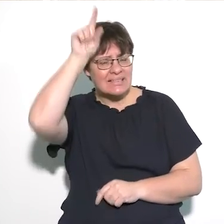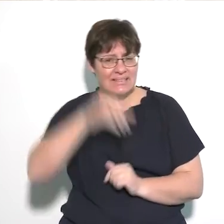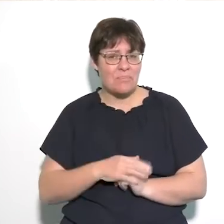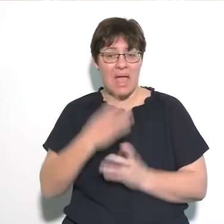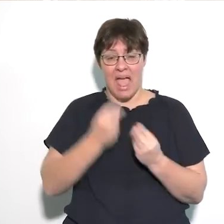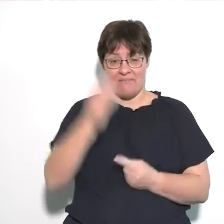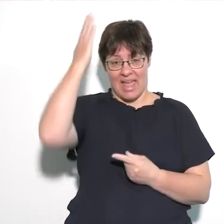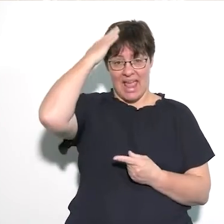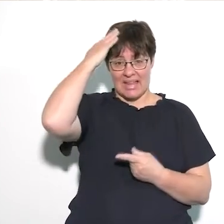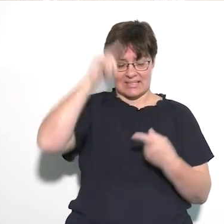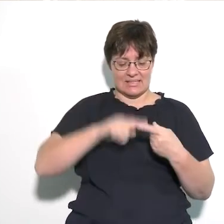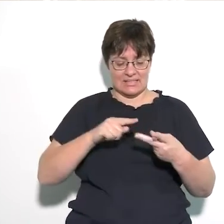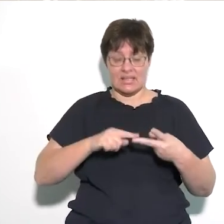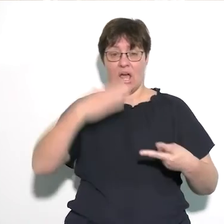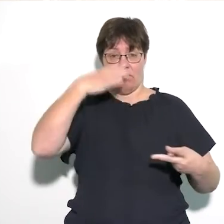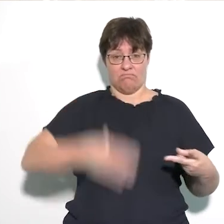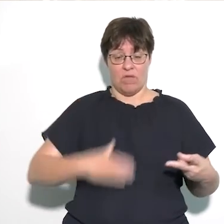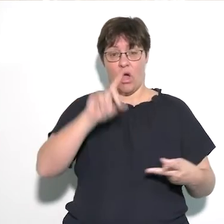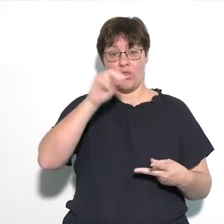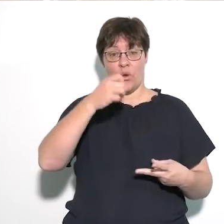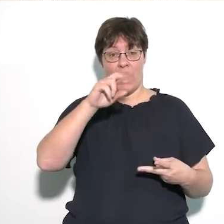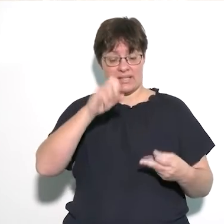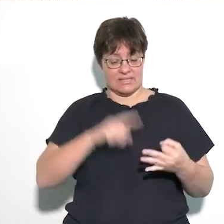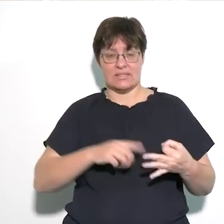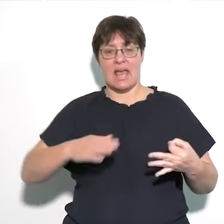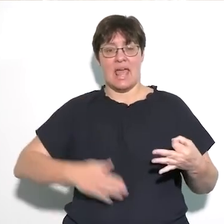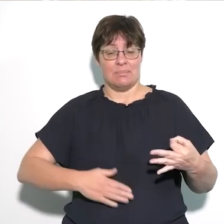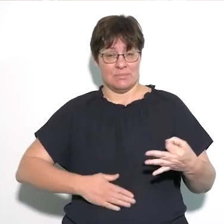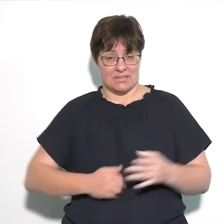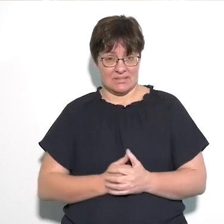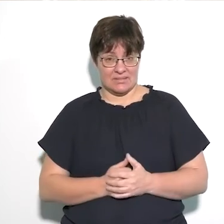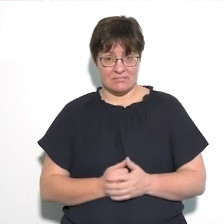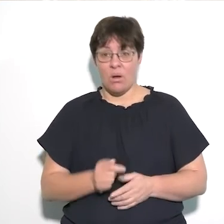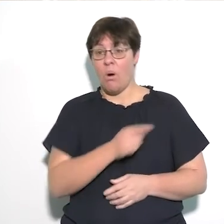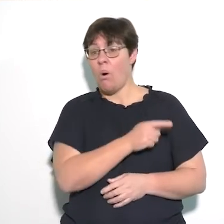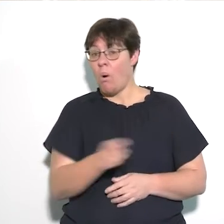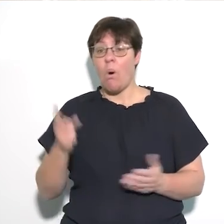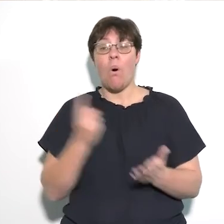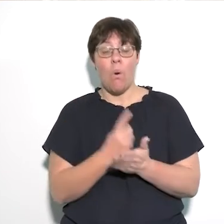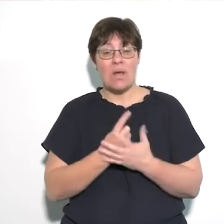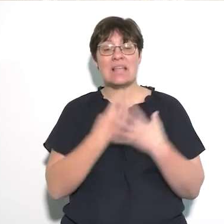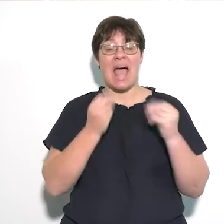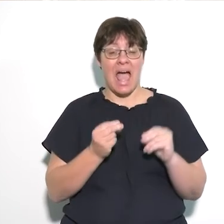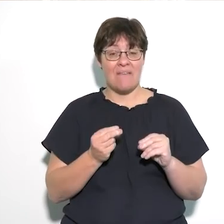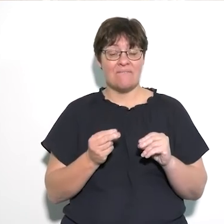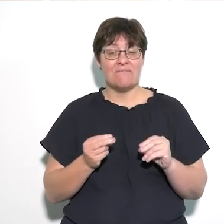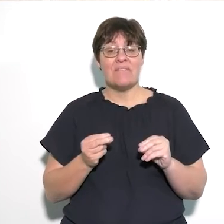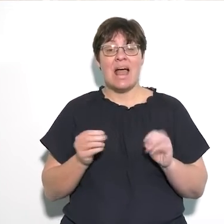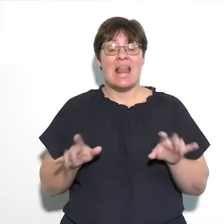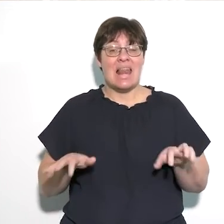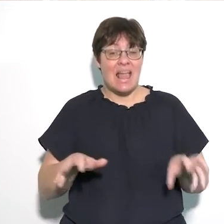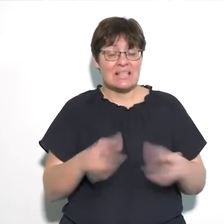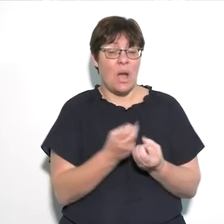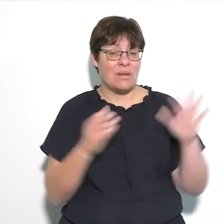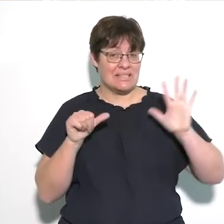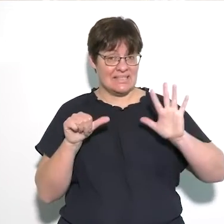He's got a head, a thorax, and an abdomen. Insects always have 6 legs,